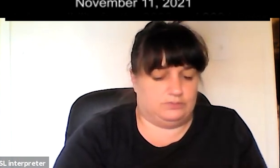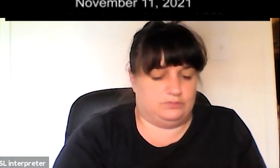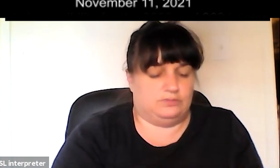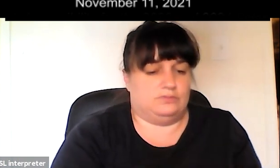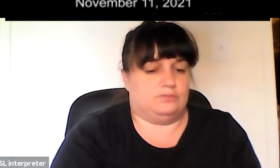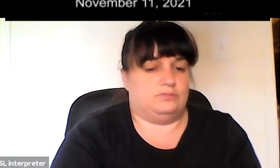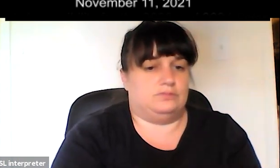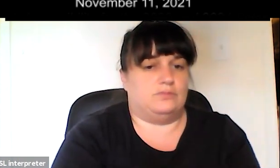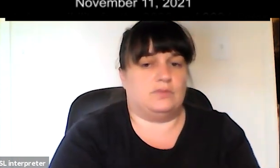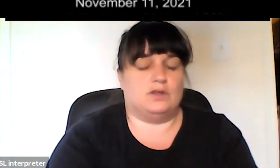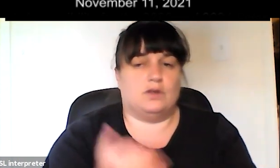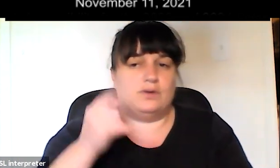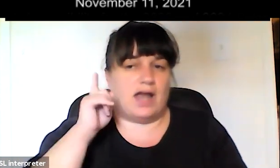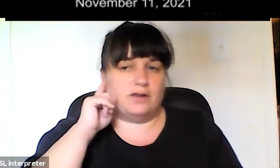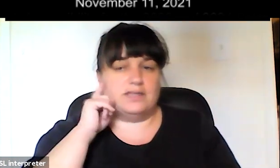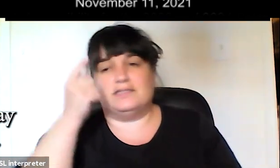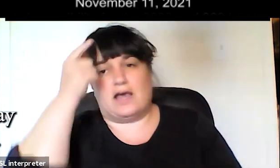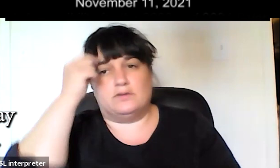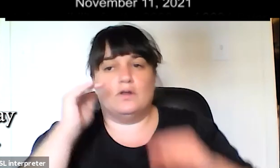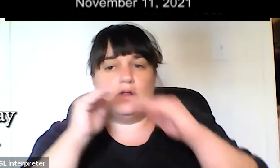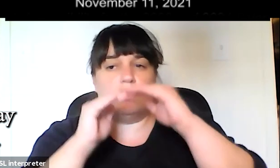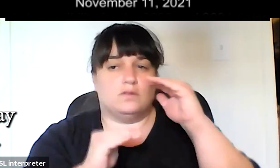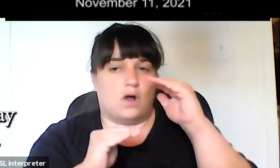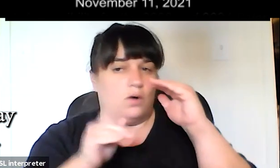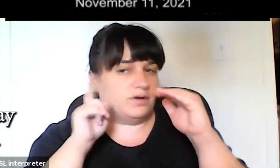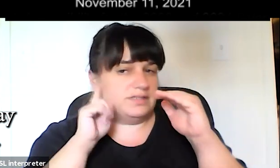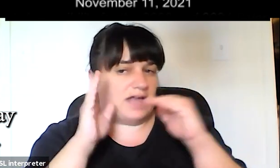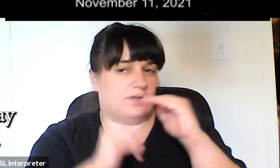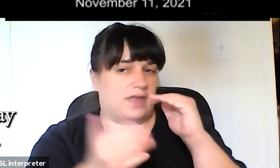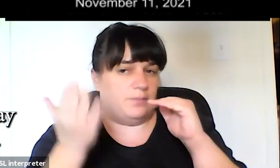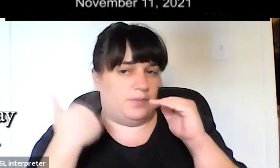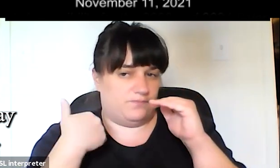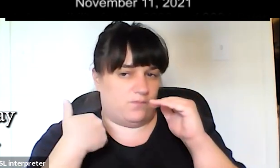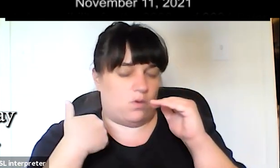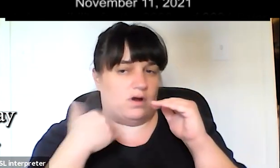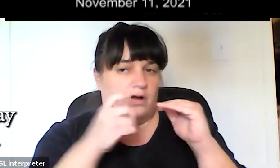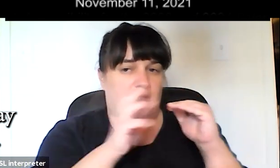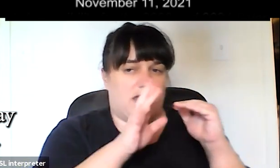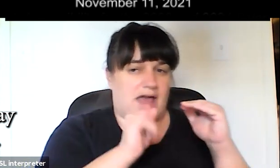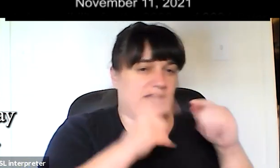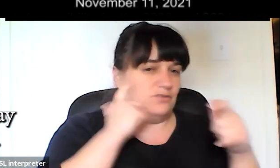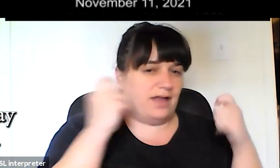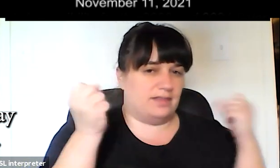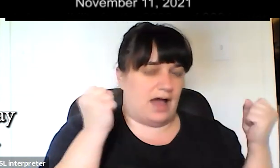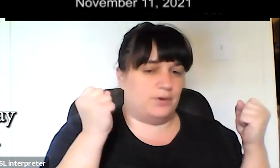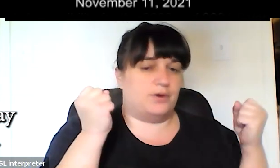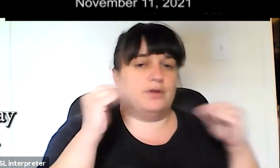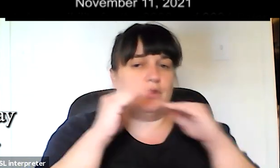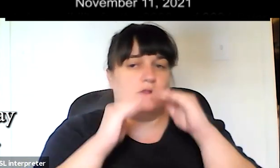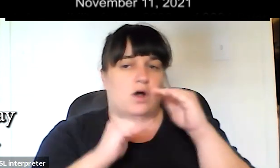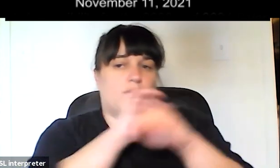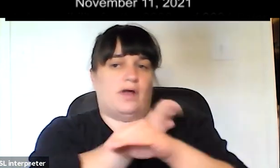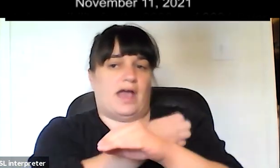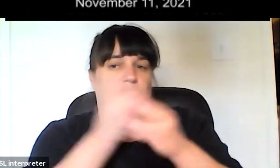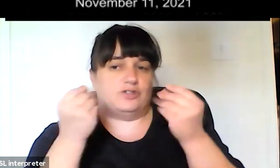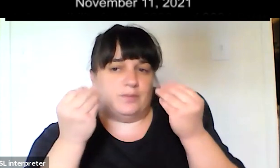So now those sounds are in a slightly lower tone than what we just heard with the X-ray, and the lower energy material